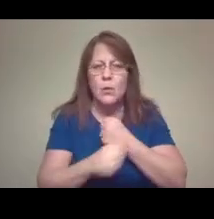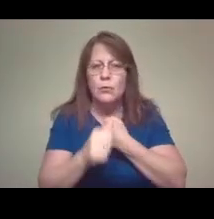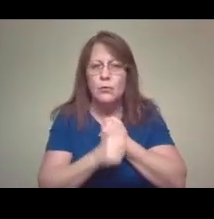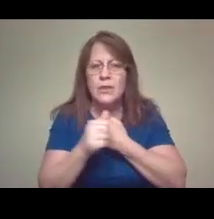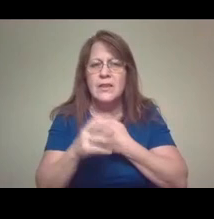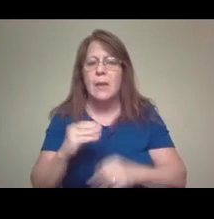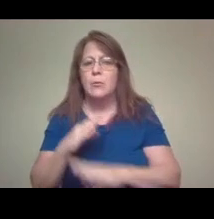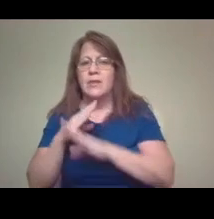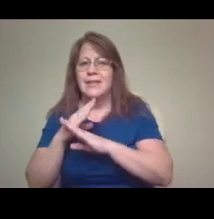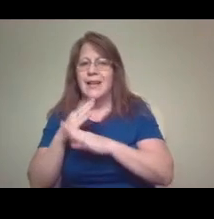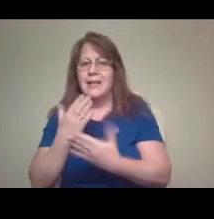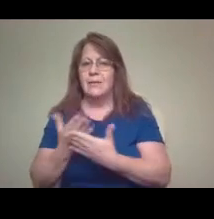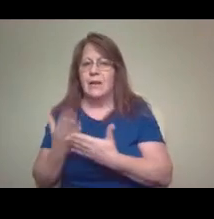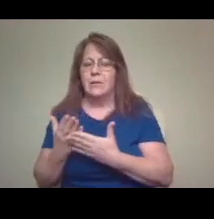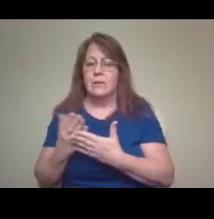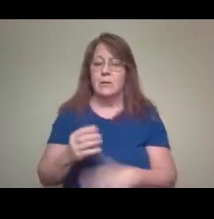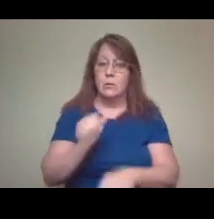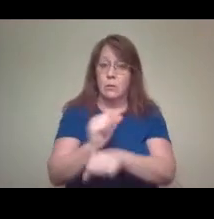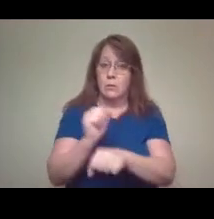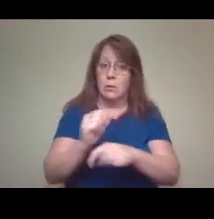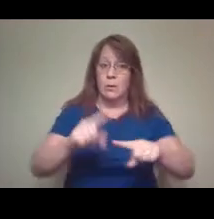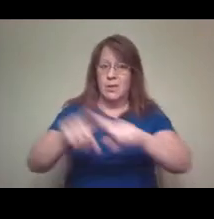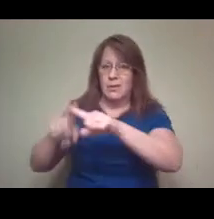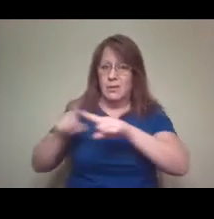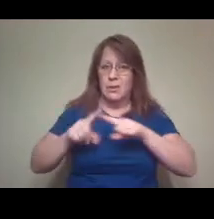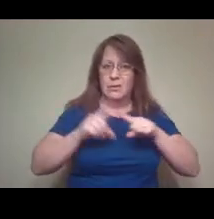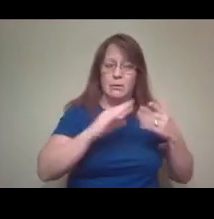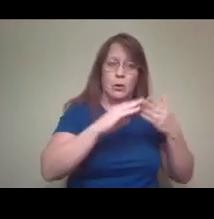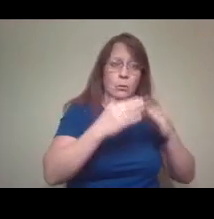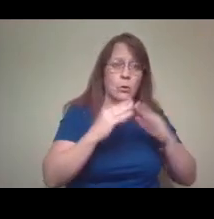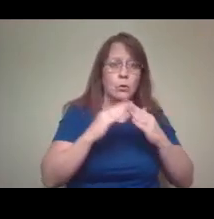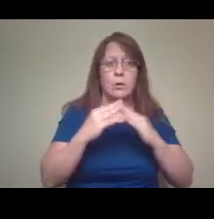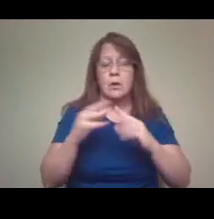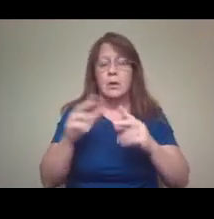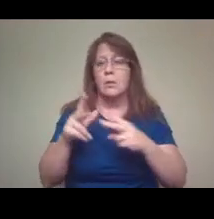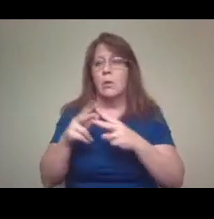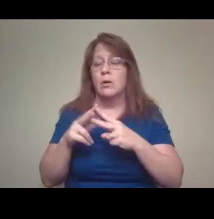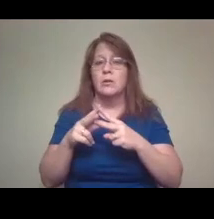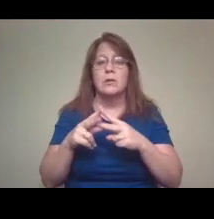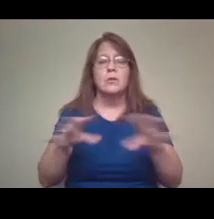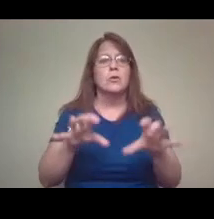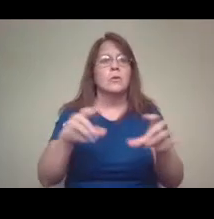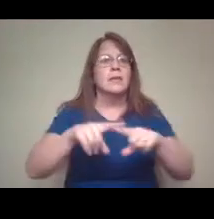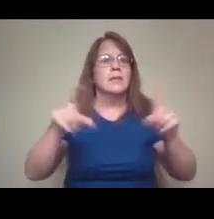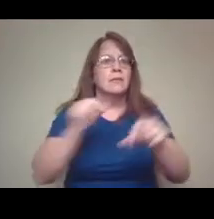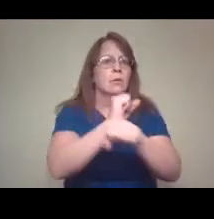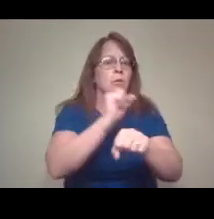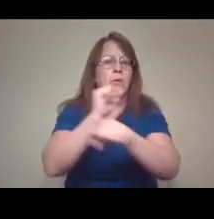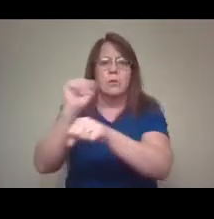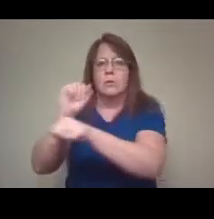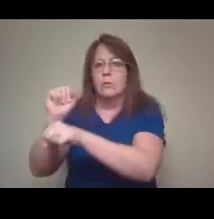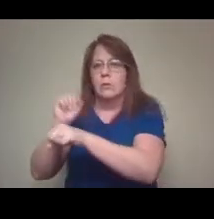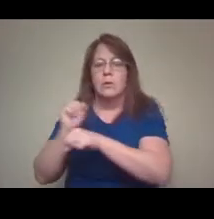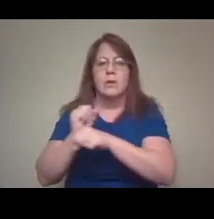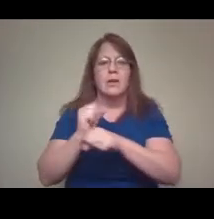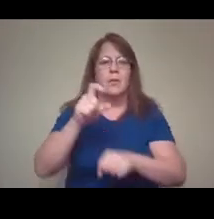factors. So when we're working with so many different community partners who are all doing different work, it's important that we have a shared understanding